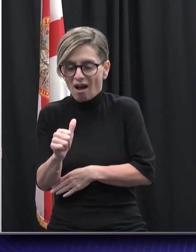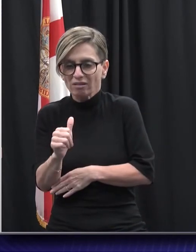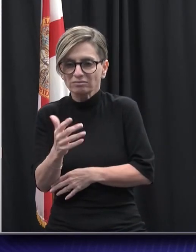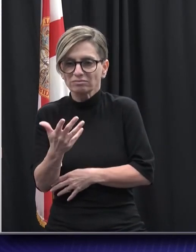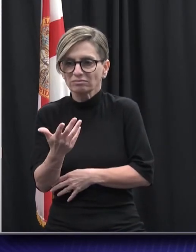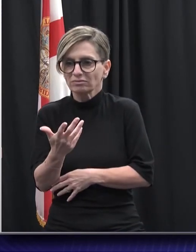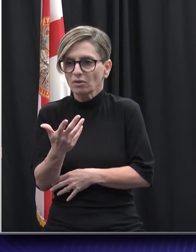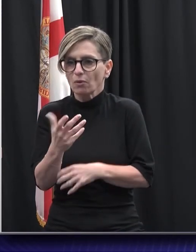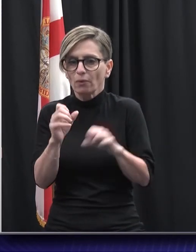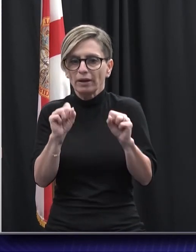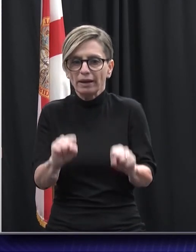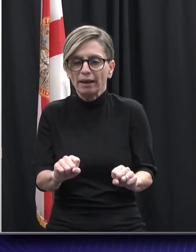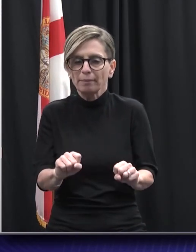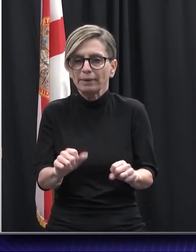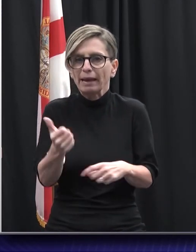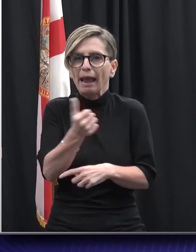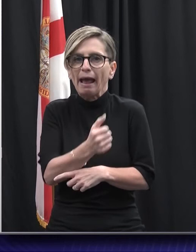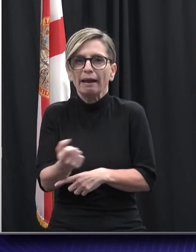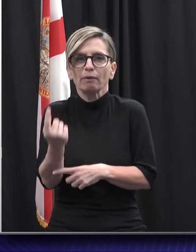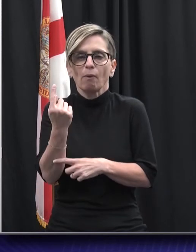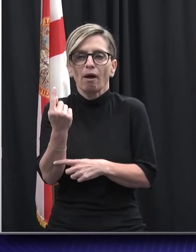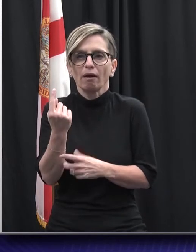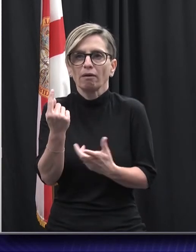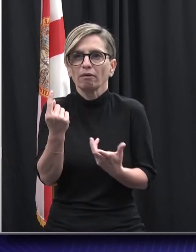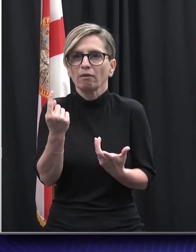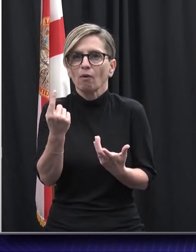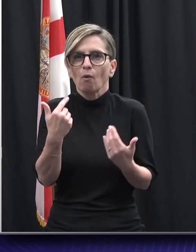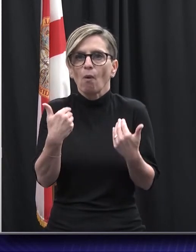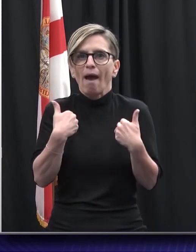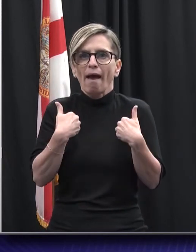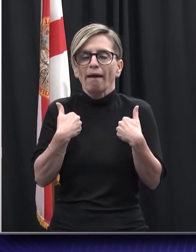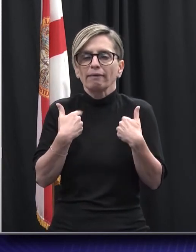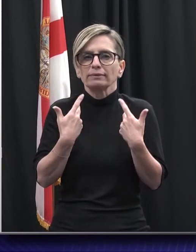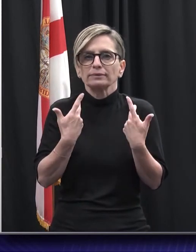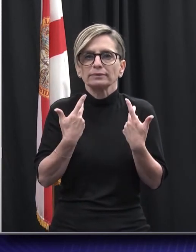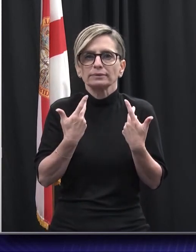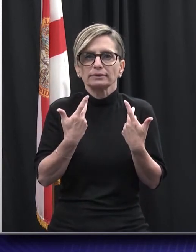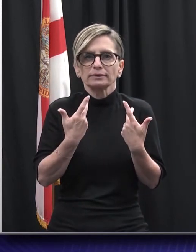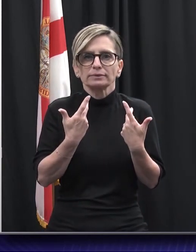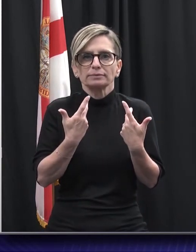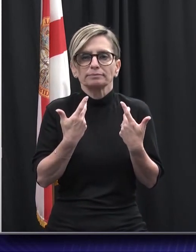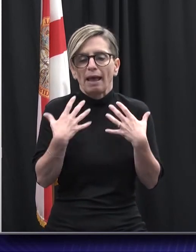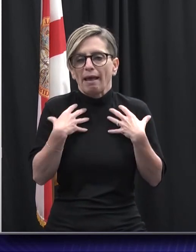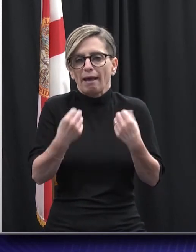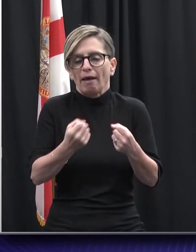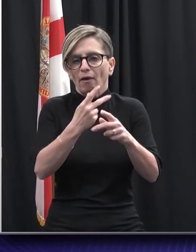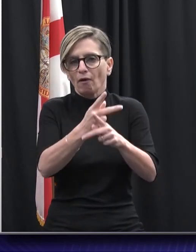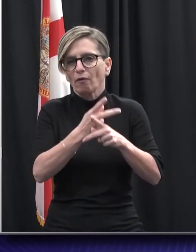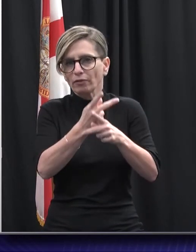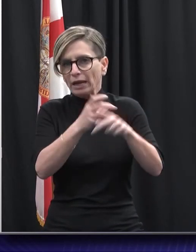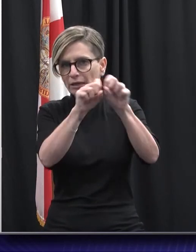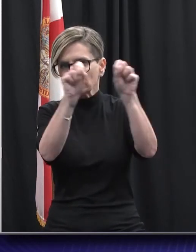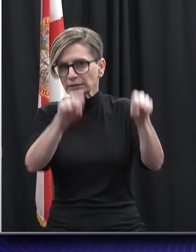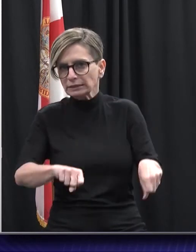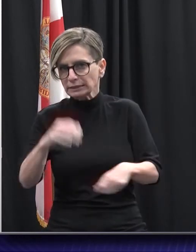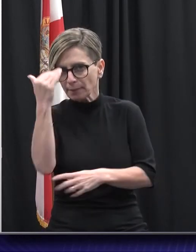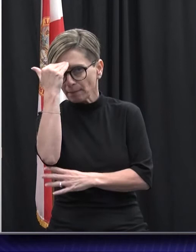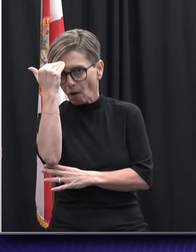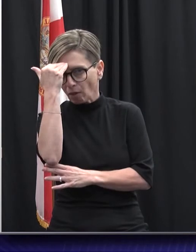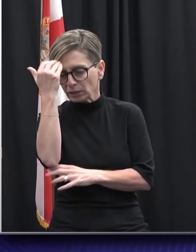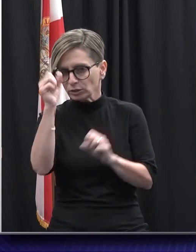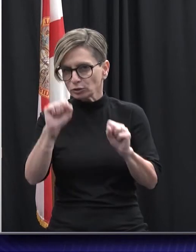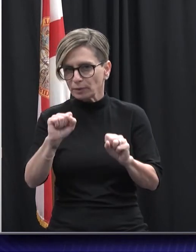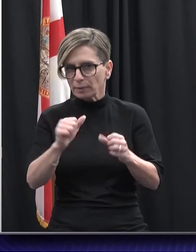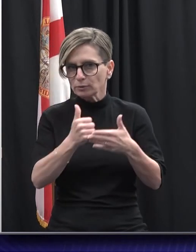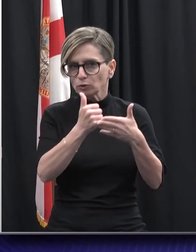be anybody who actually has working knowledge of healthcare system to help out.